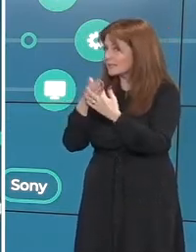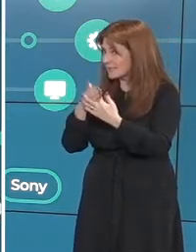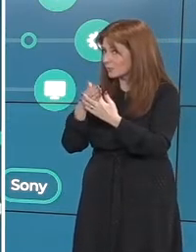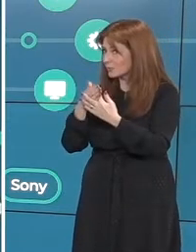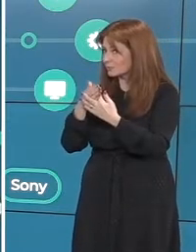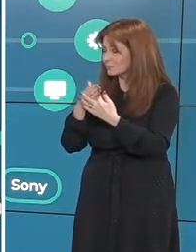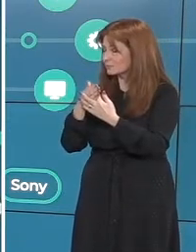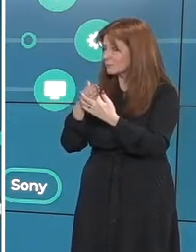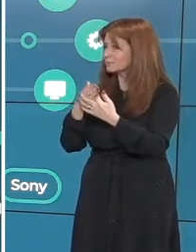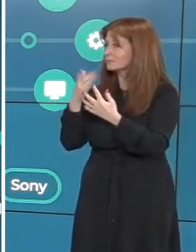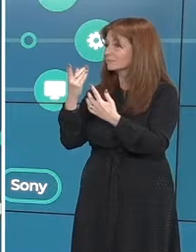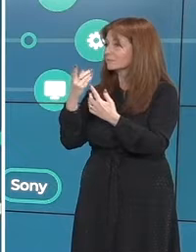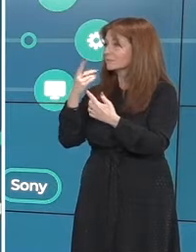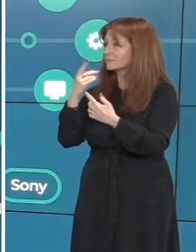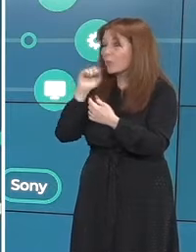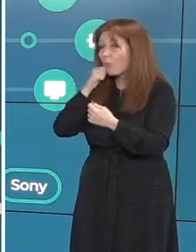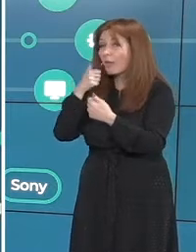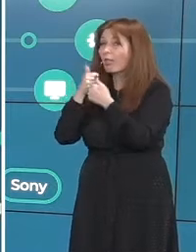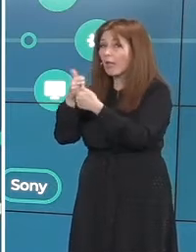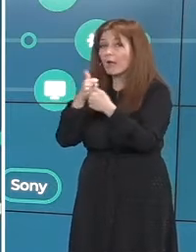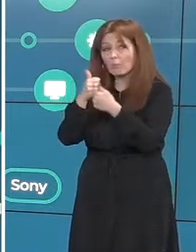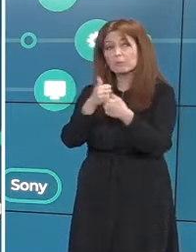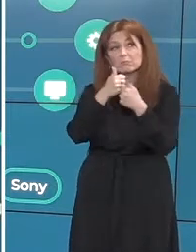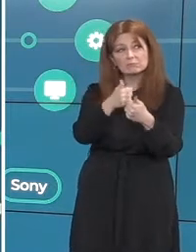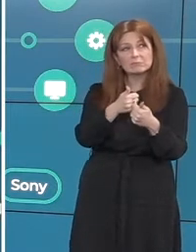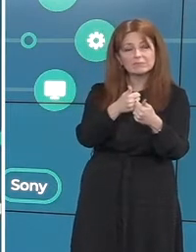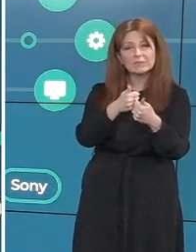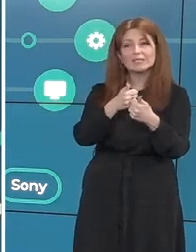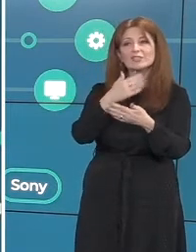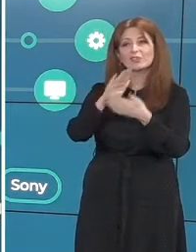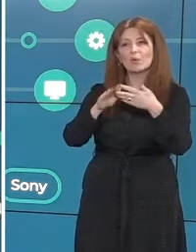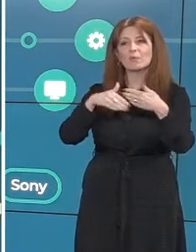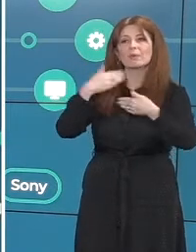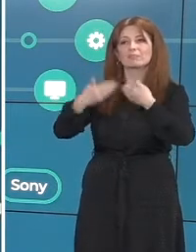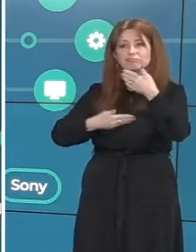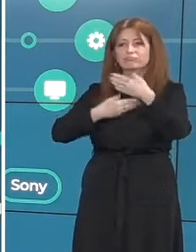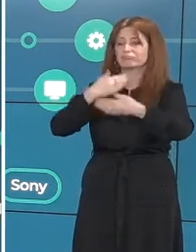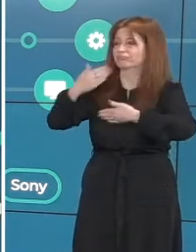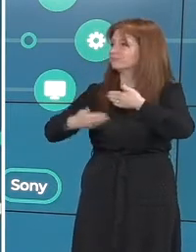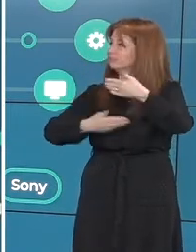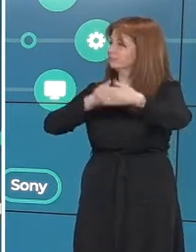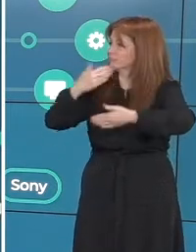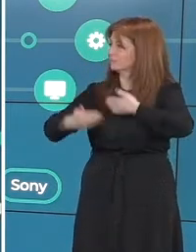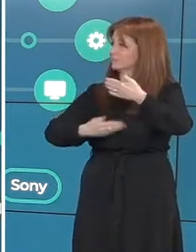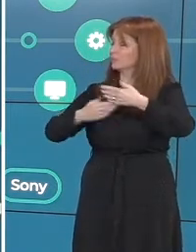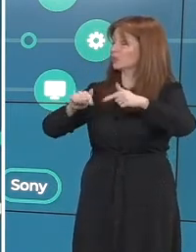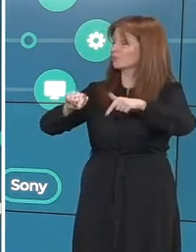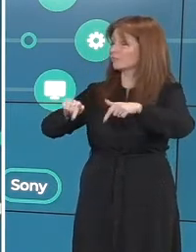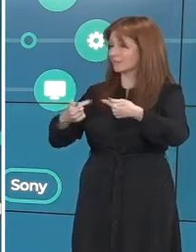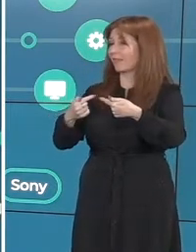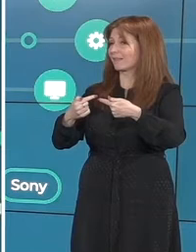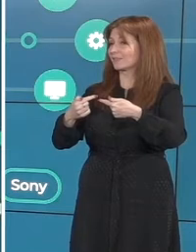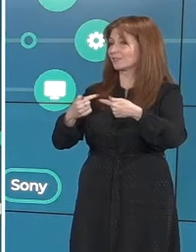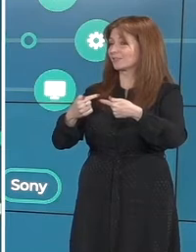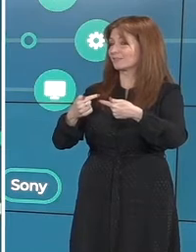it helped these people in this much way so that sort of snowball effect. So I think those are some of the challenges, and let's not face it, just the